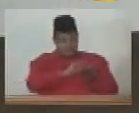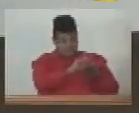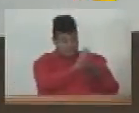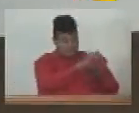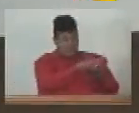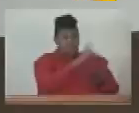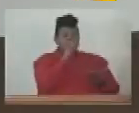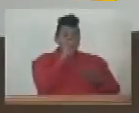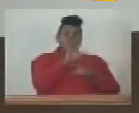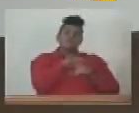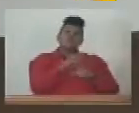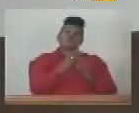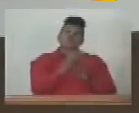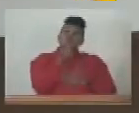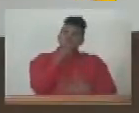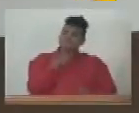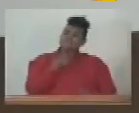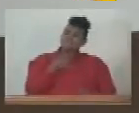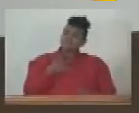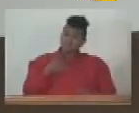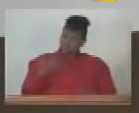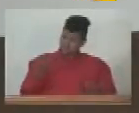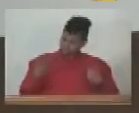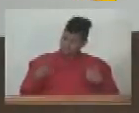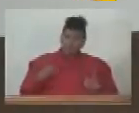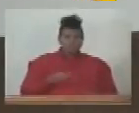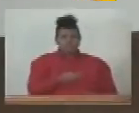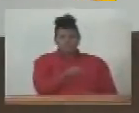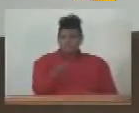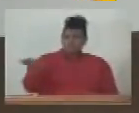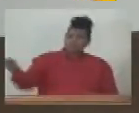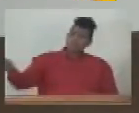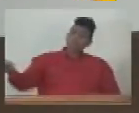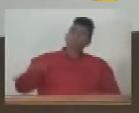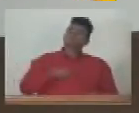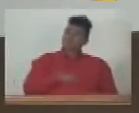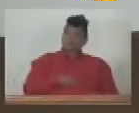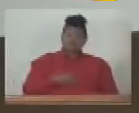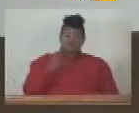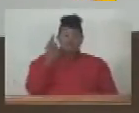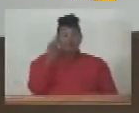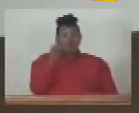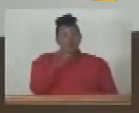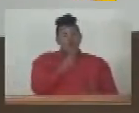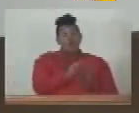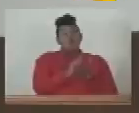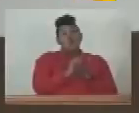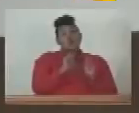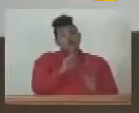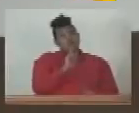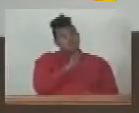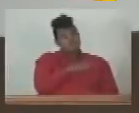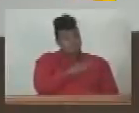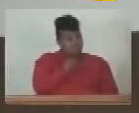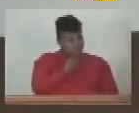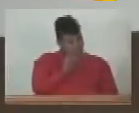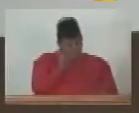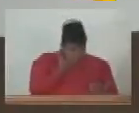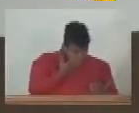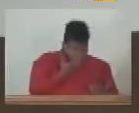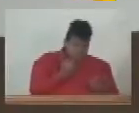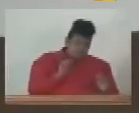be enforced by the victim or the prosecution on behalf of the victim. Clause 4, Mr.